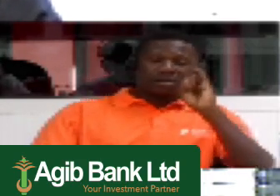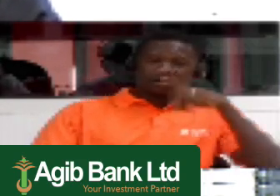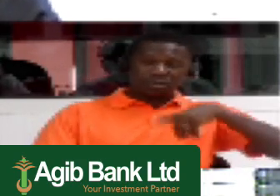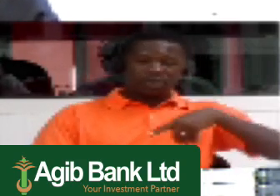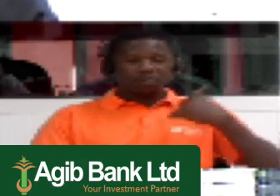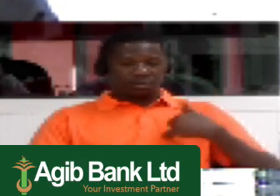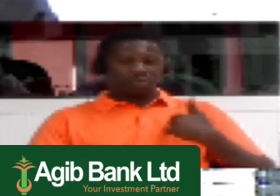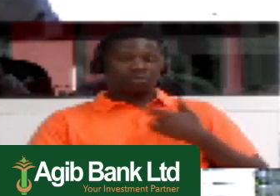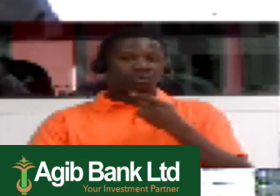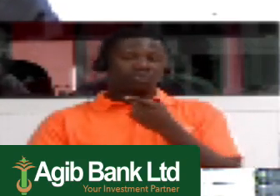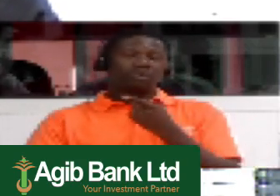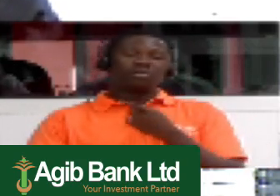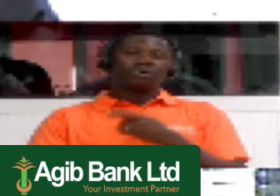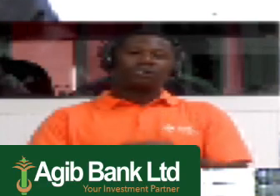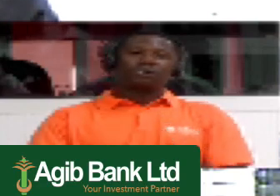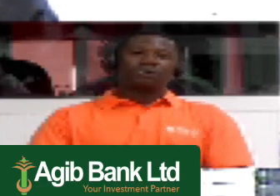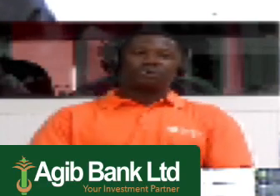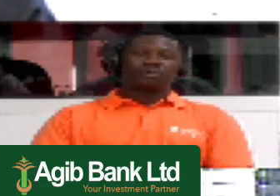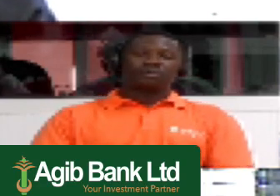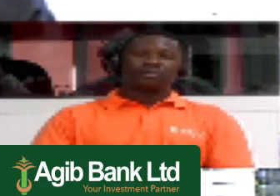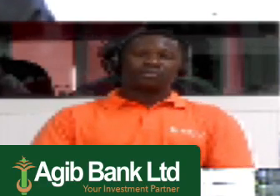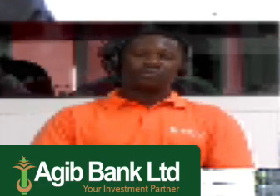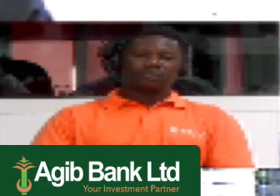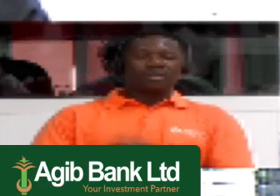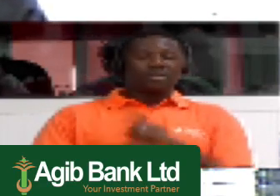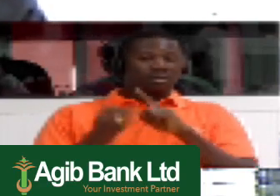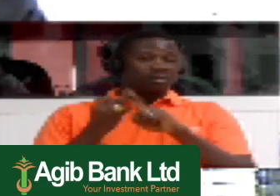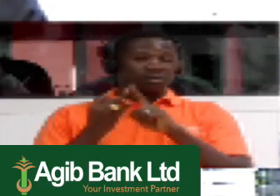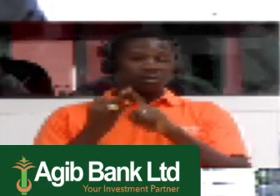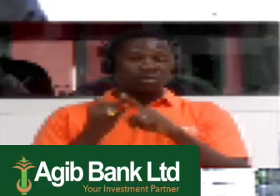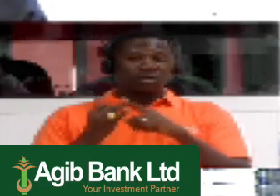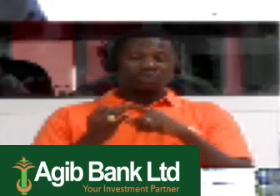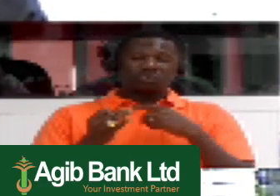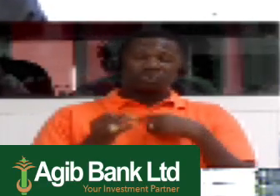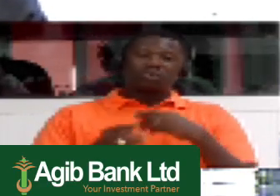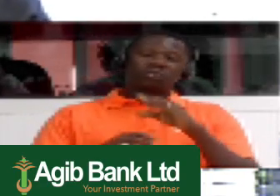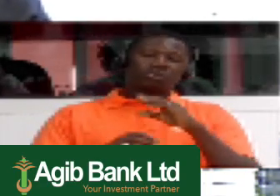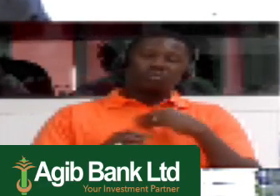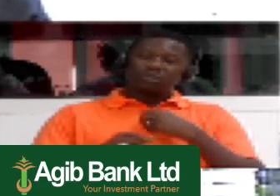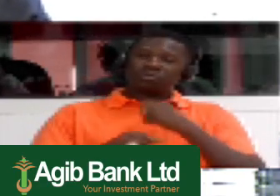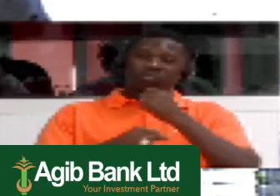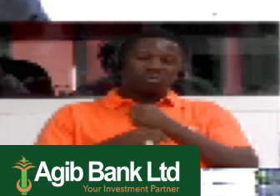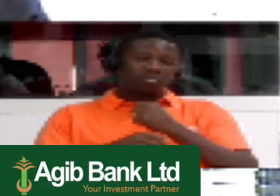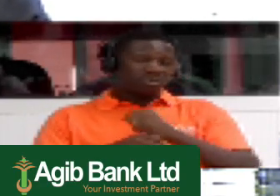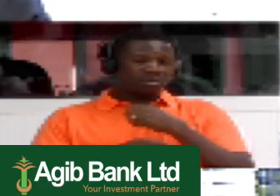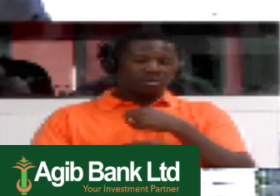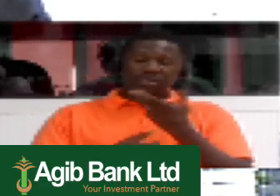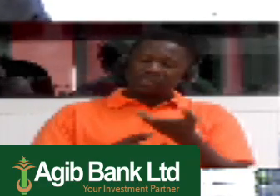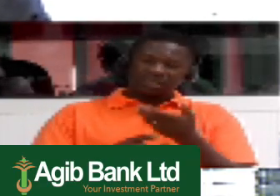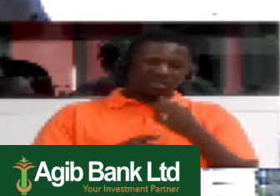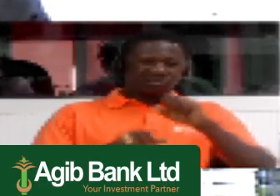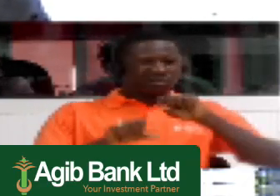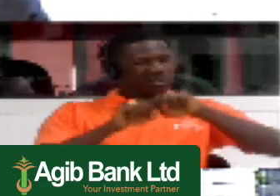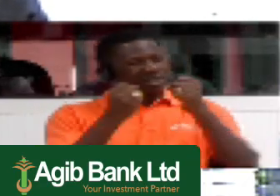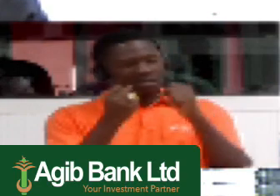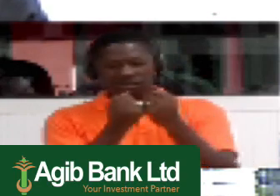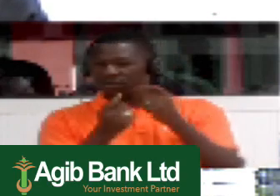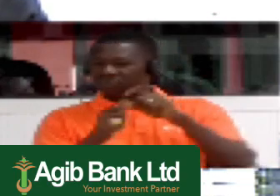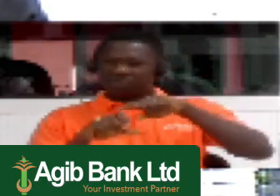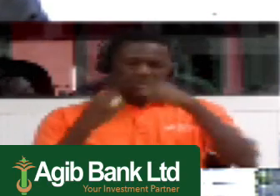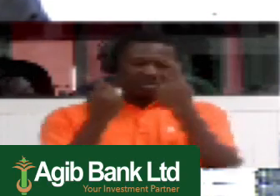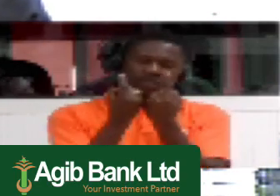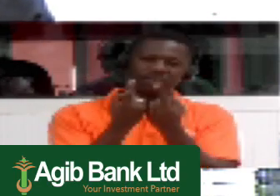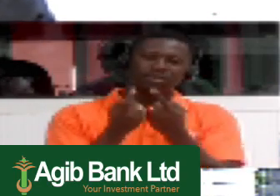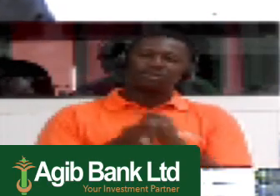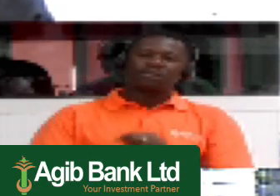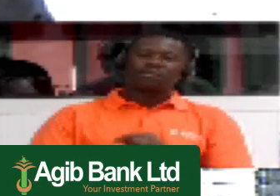bring difficulties or hardship on VIPs. And those that want to bring materials that can